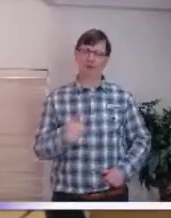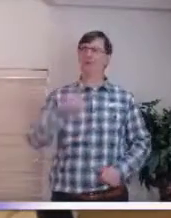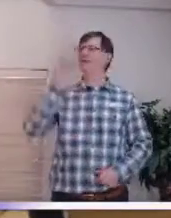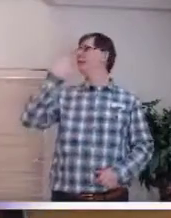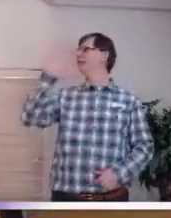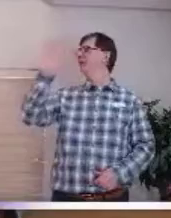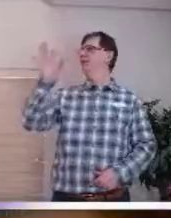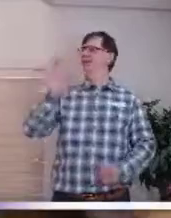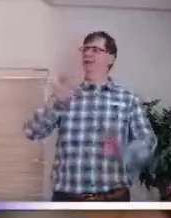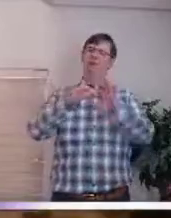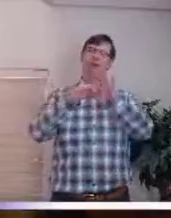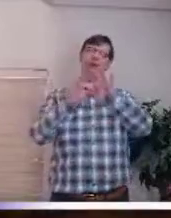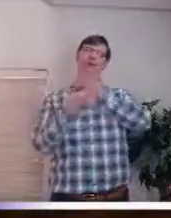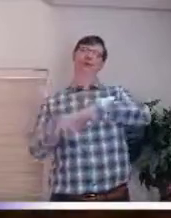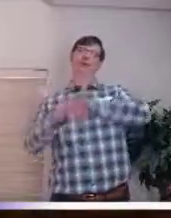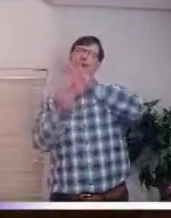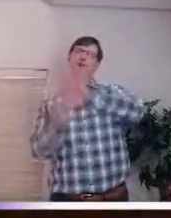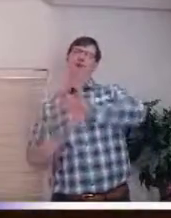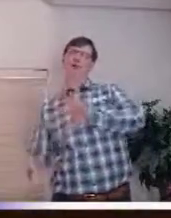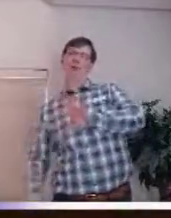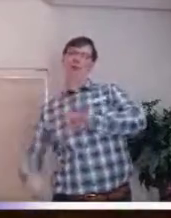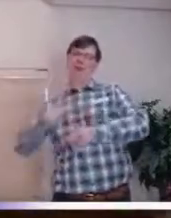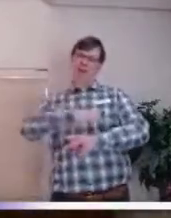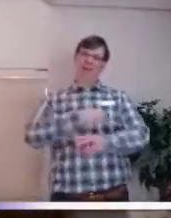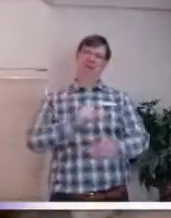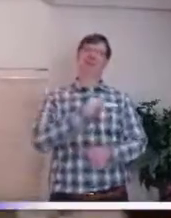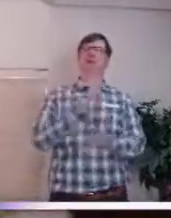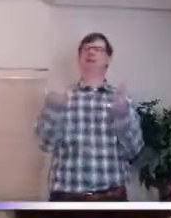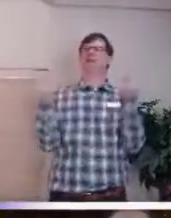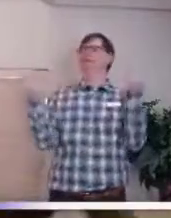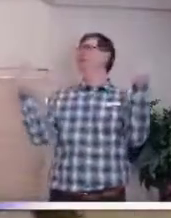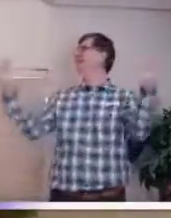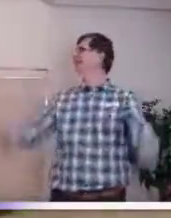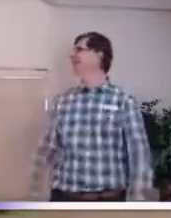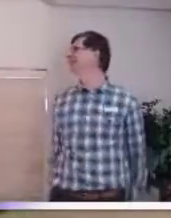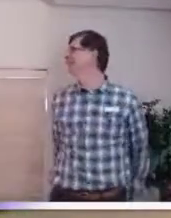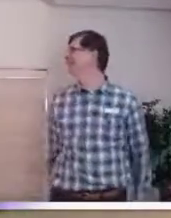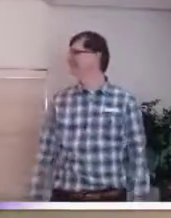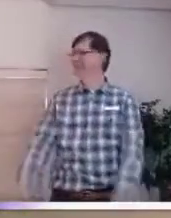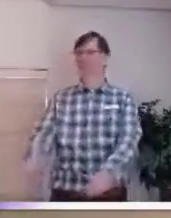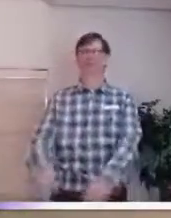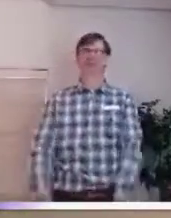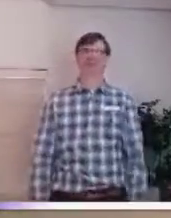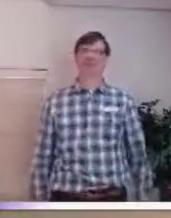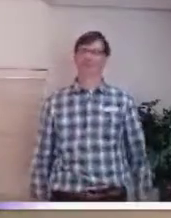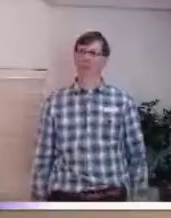that ooey gooey stuff that Jackson does.